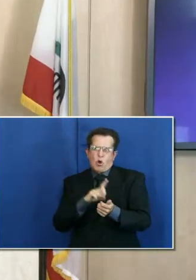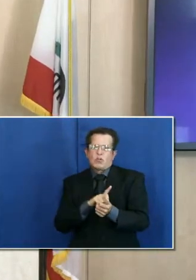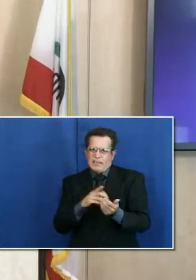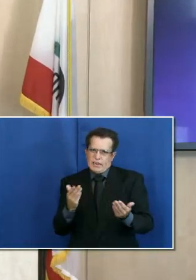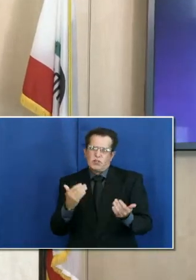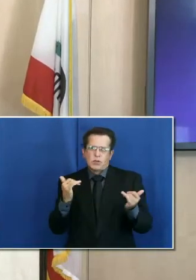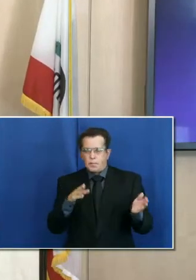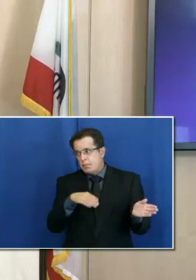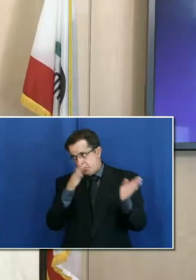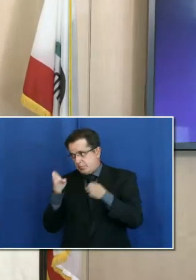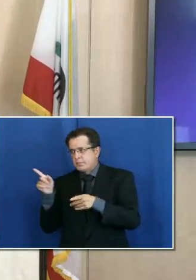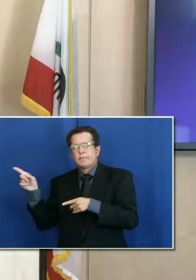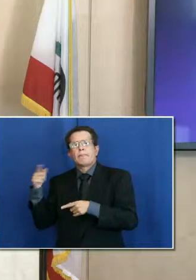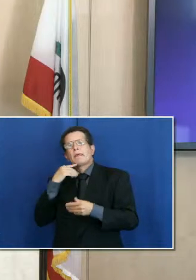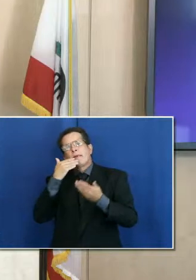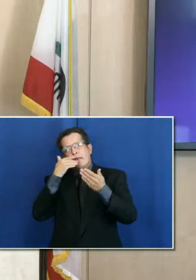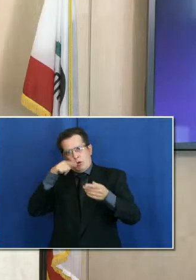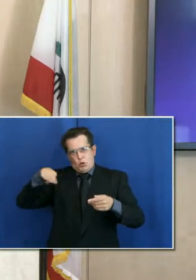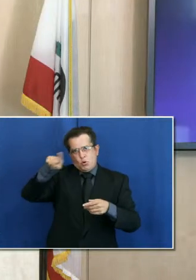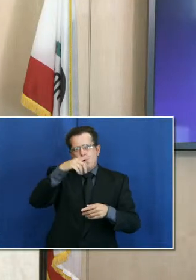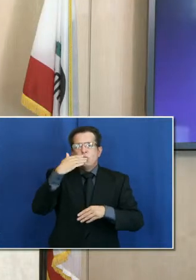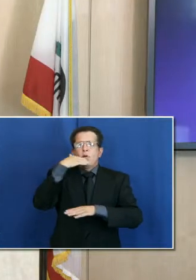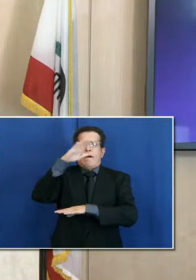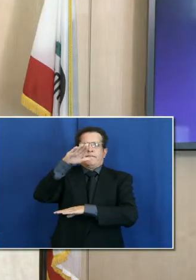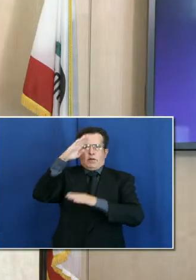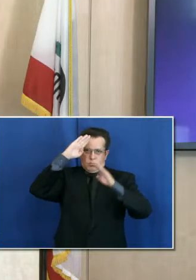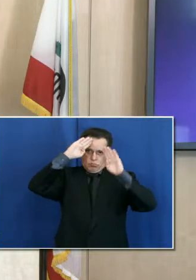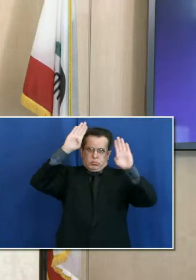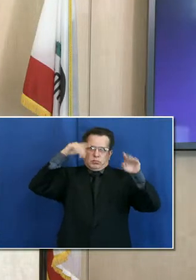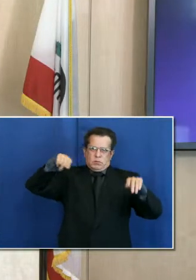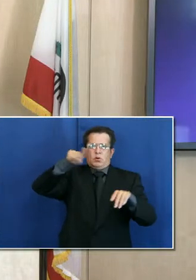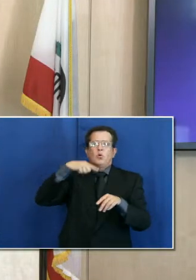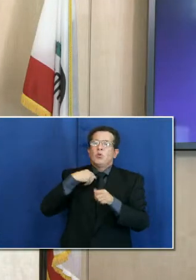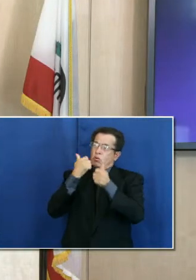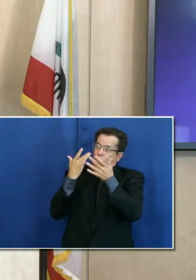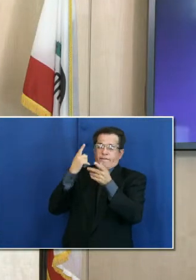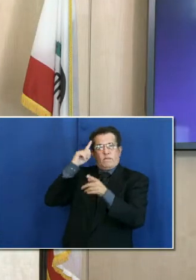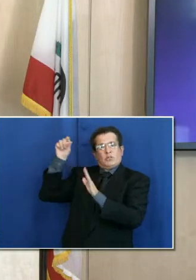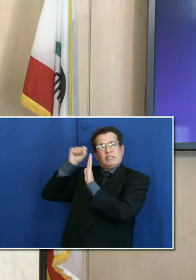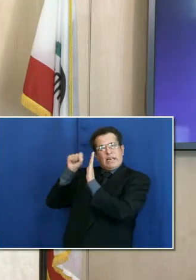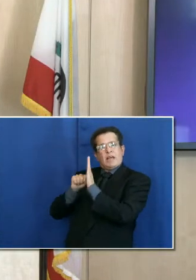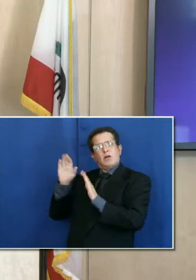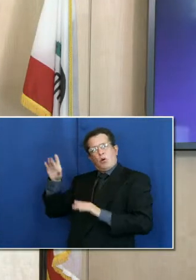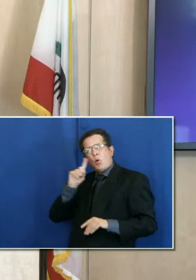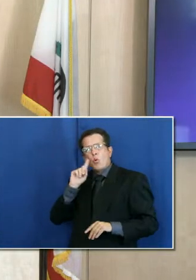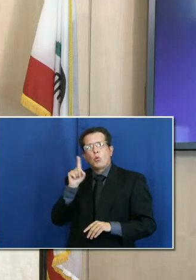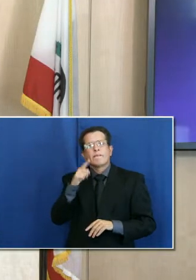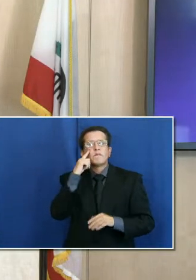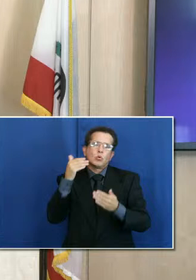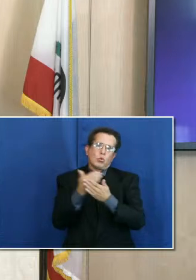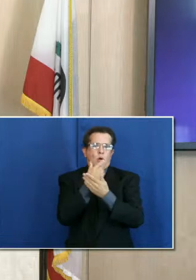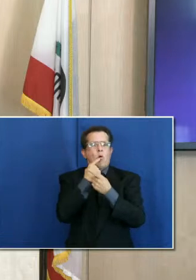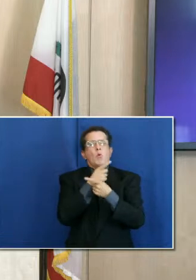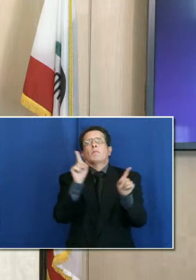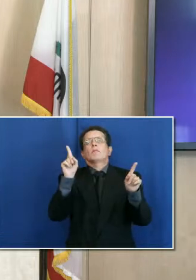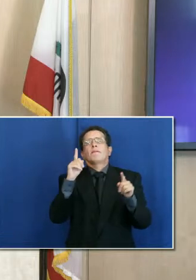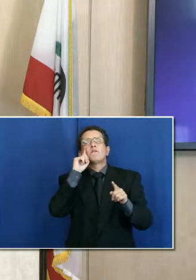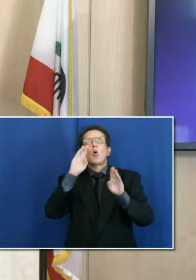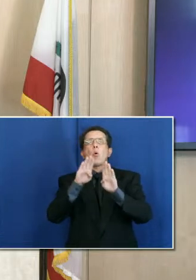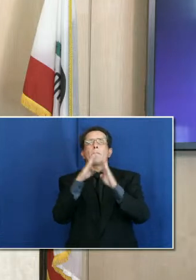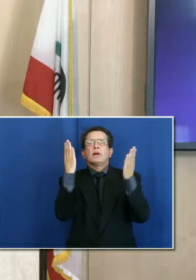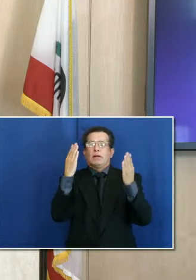Thank you, and good afternoon. As Chairman Cox mentioned, we are awaiting state guidance surrounding reopening. The governor today did say we should expect to see